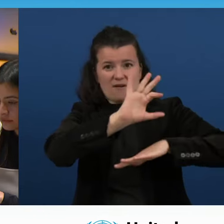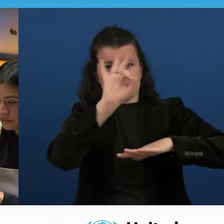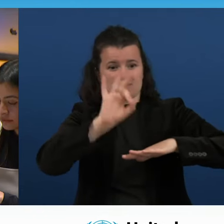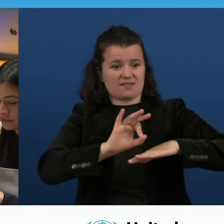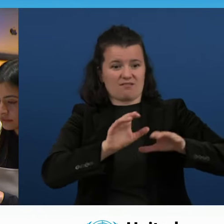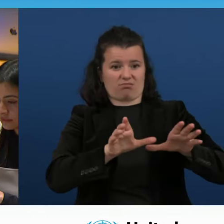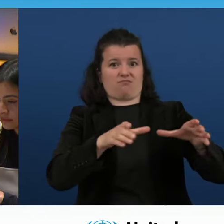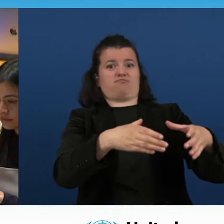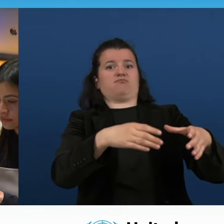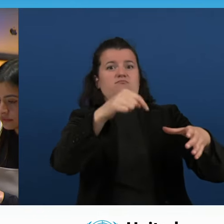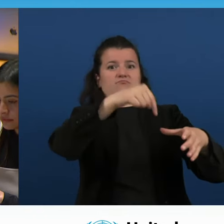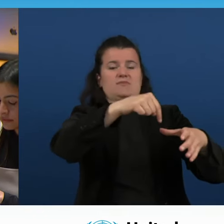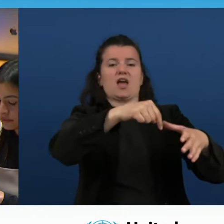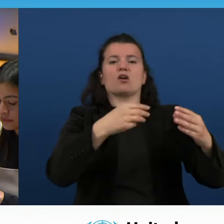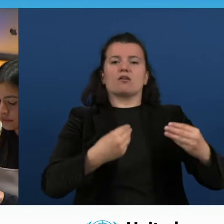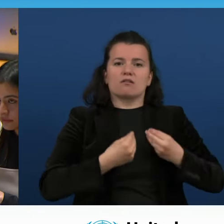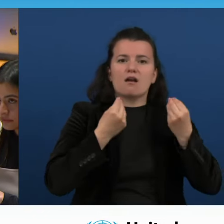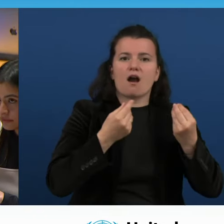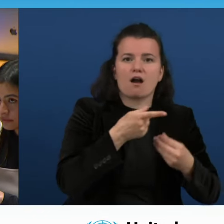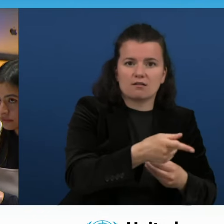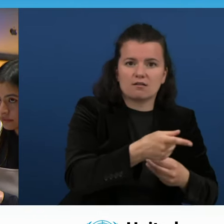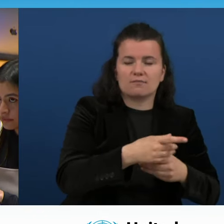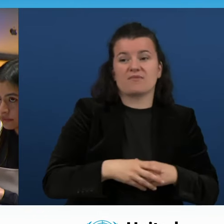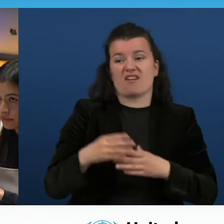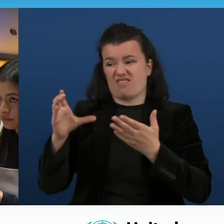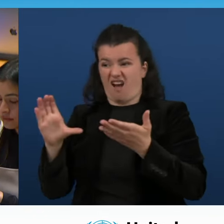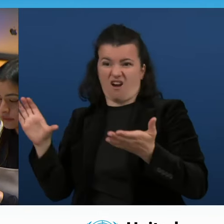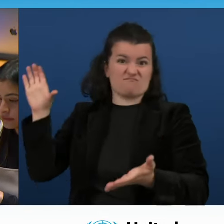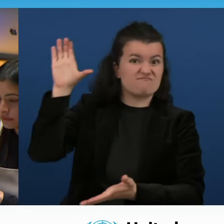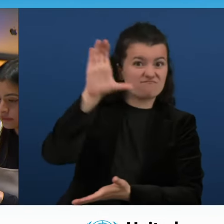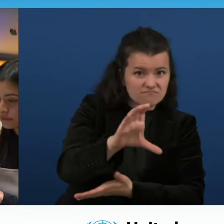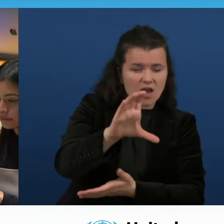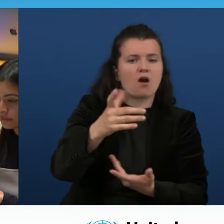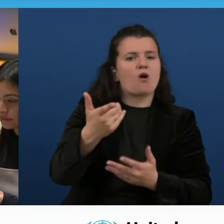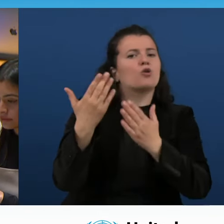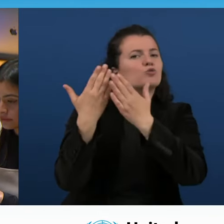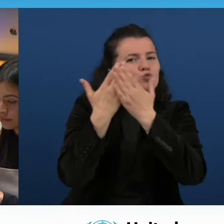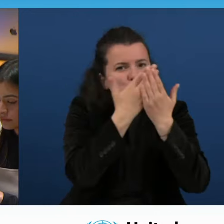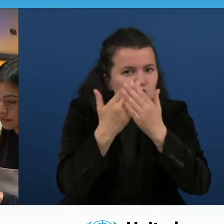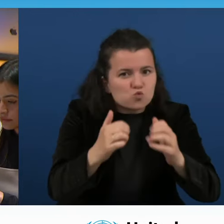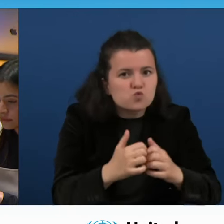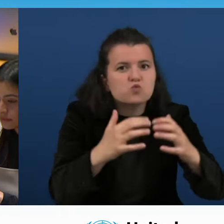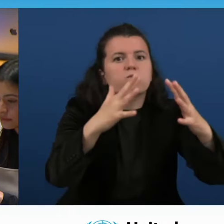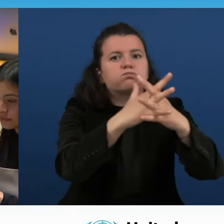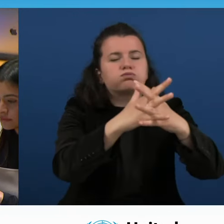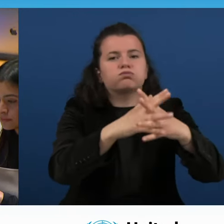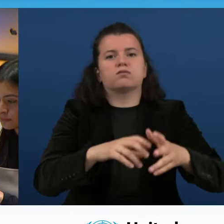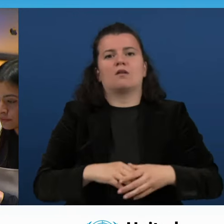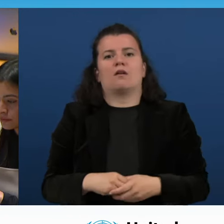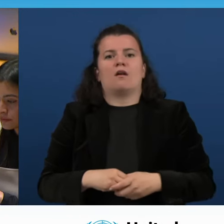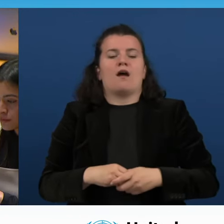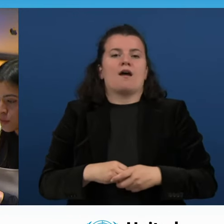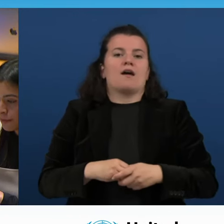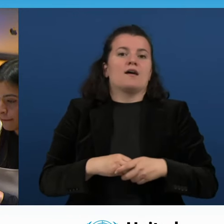schools in thousands of educational centers in the country. We're also developing a program of